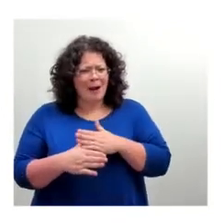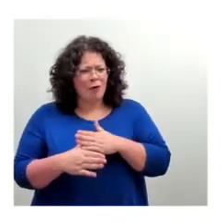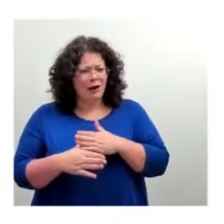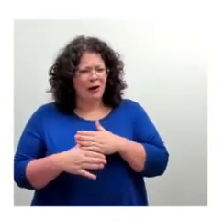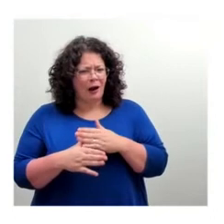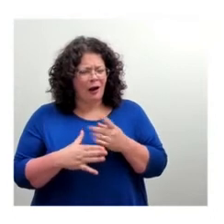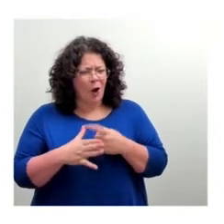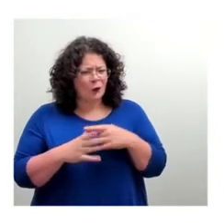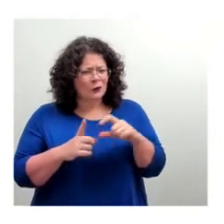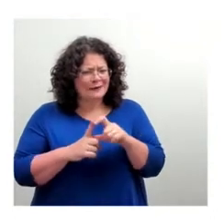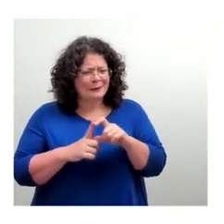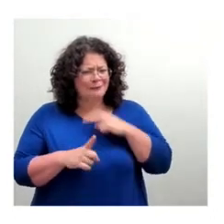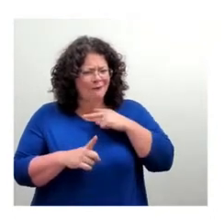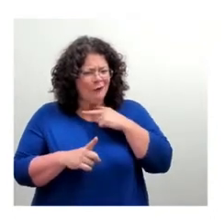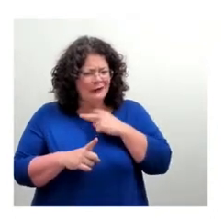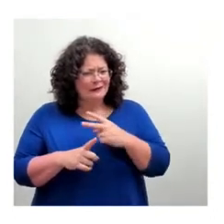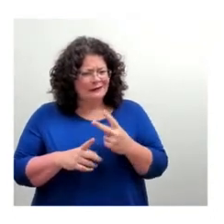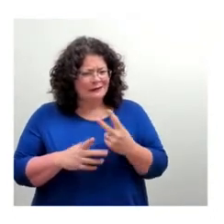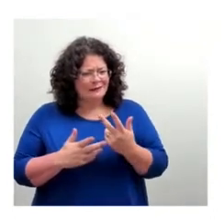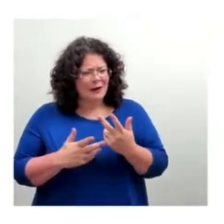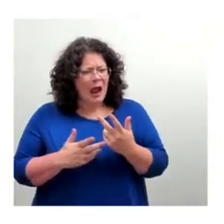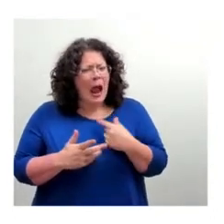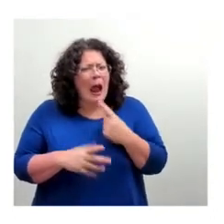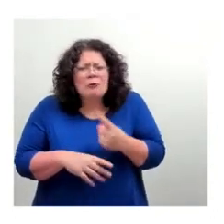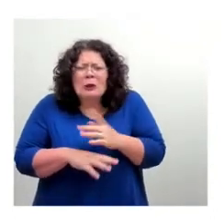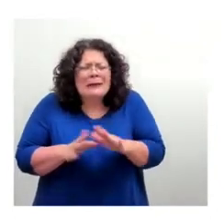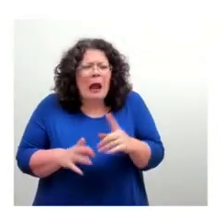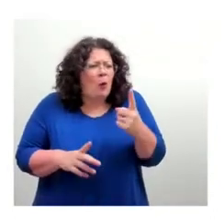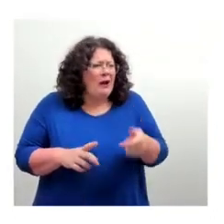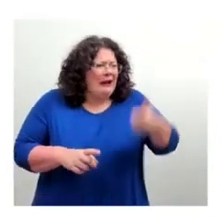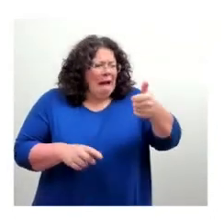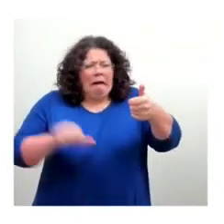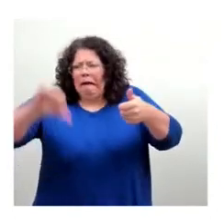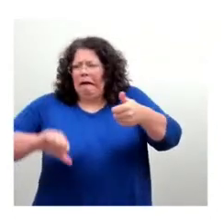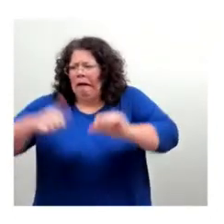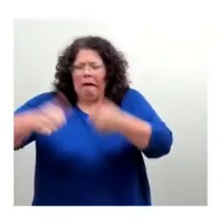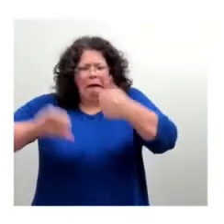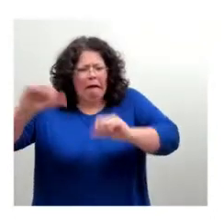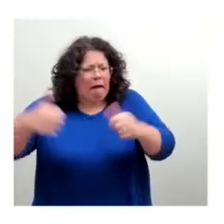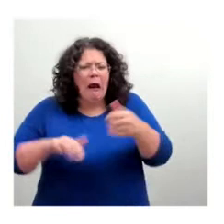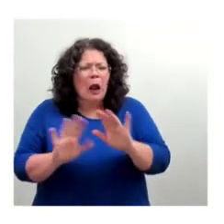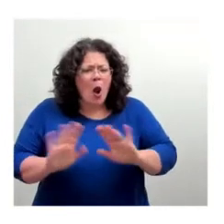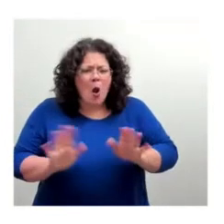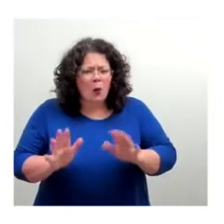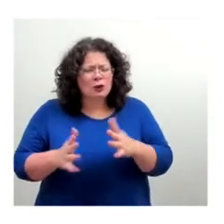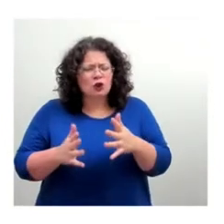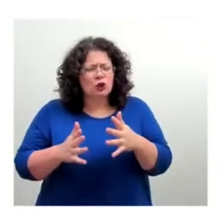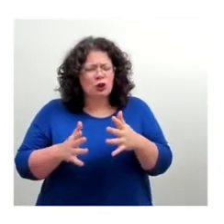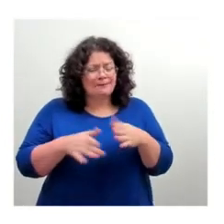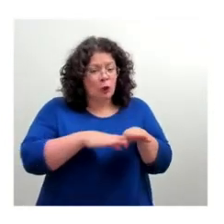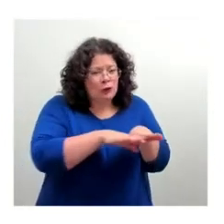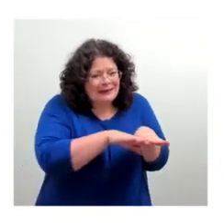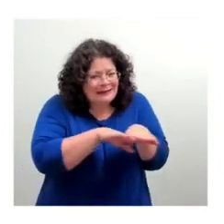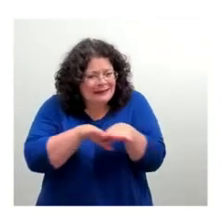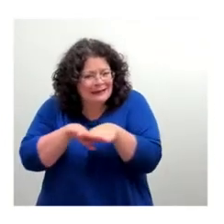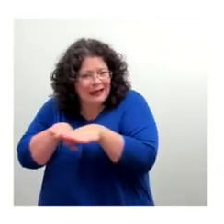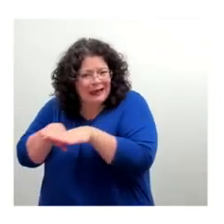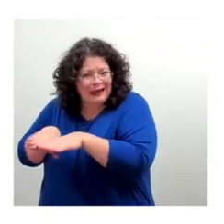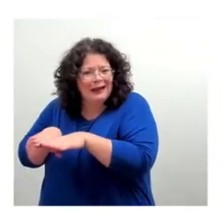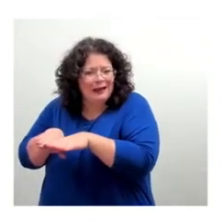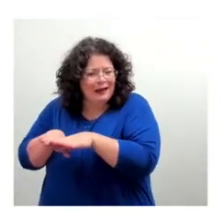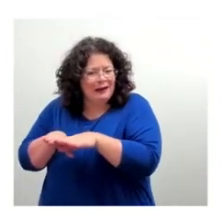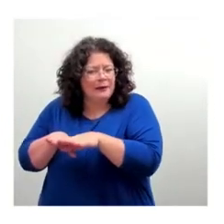approach is certainly, you know, if you know what you're getting with the BBC, whereas you know what's been offered